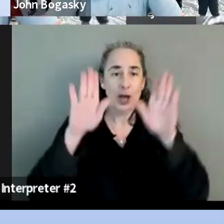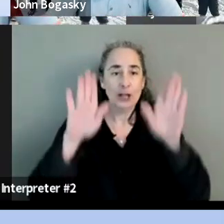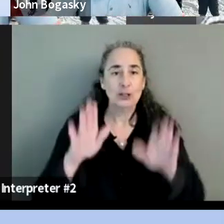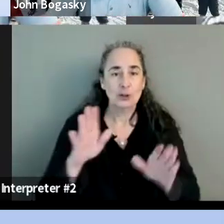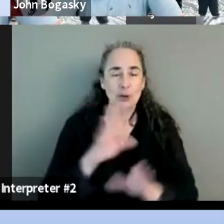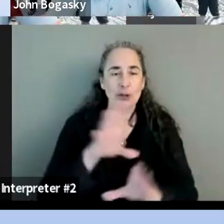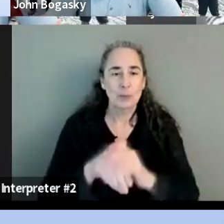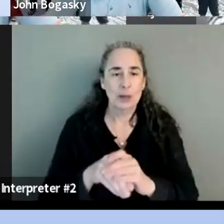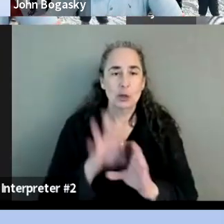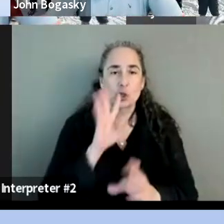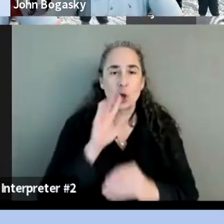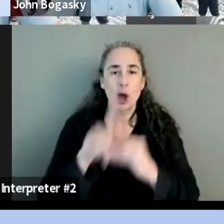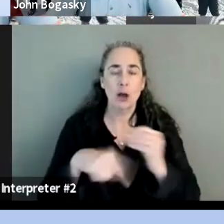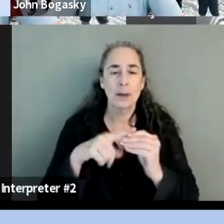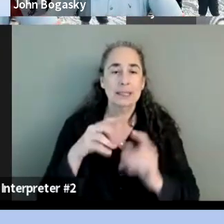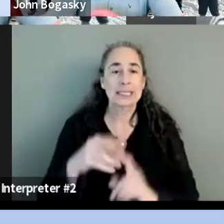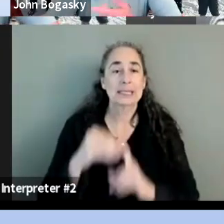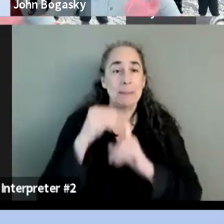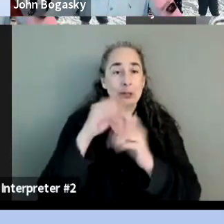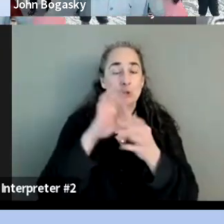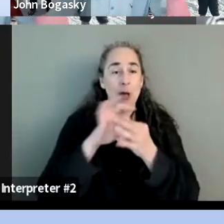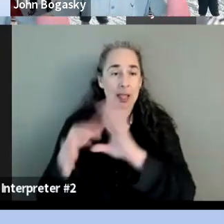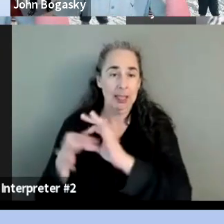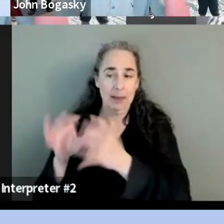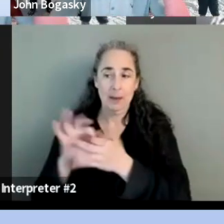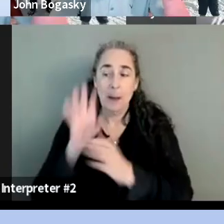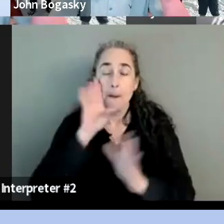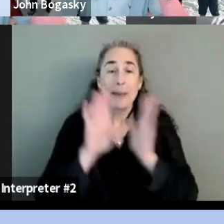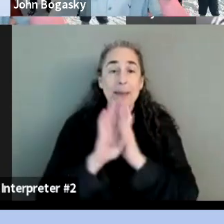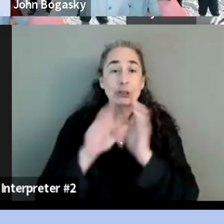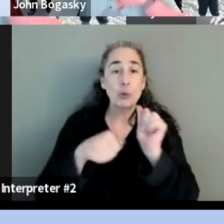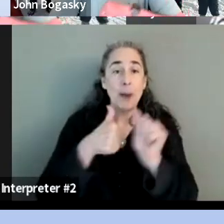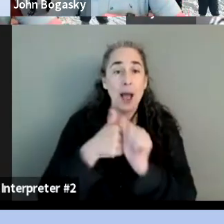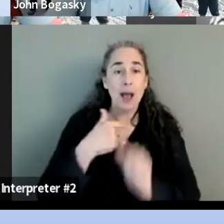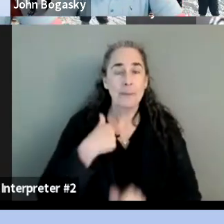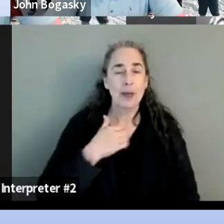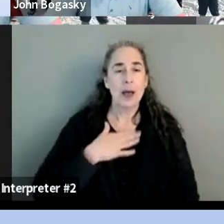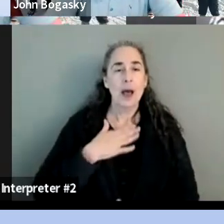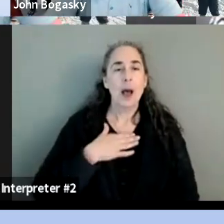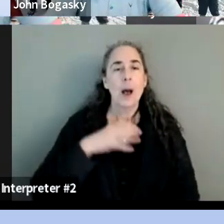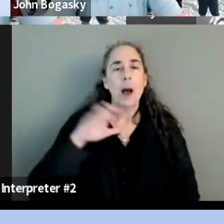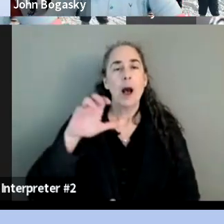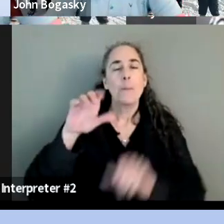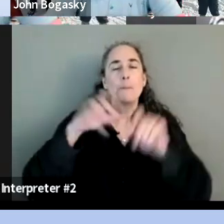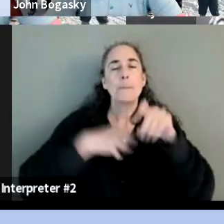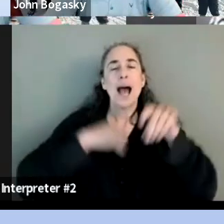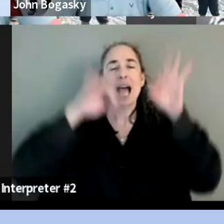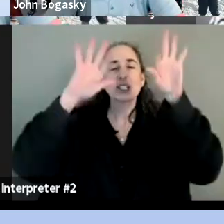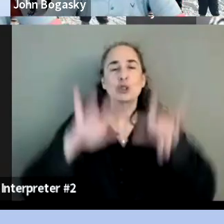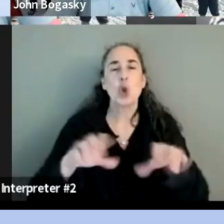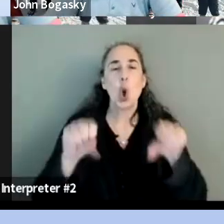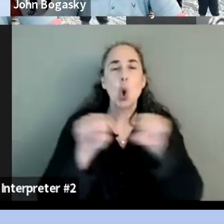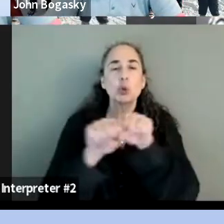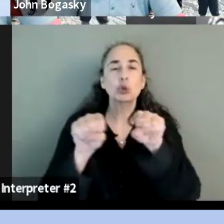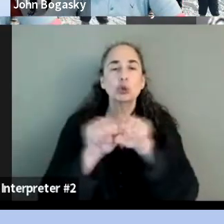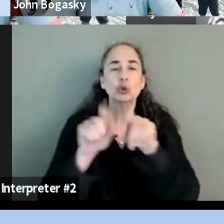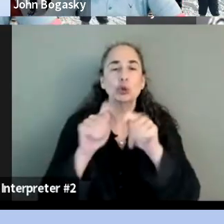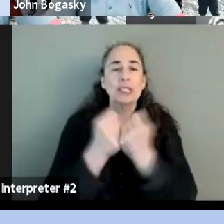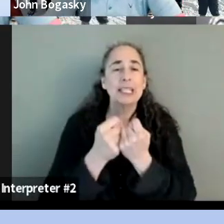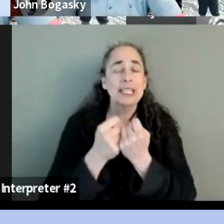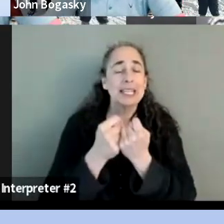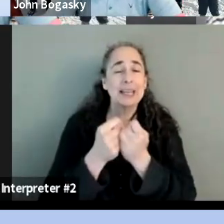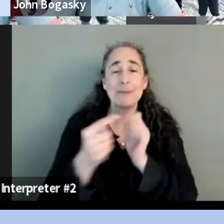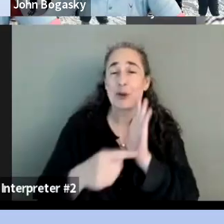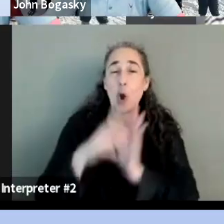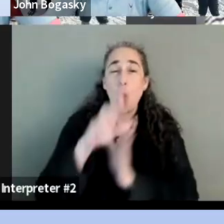to talk about Special Olympics. The picture behind me is my snowshoe team on a rare snowy day in Borer Park